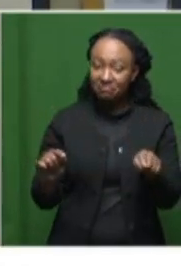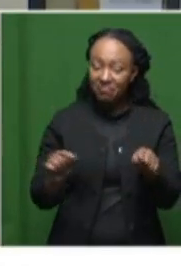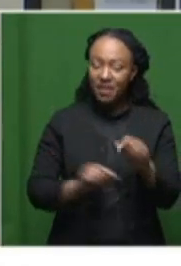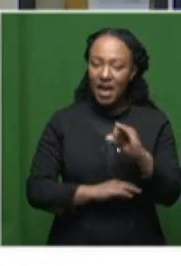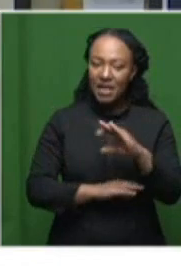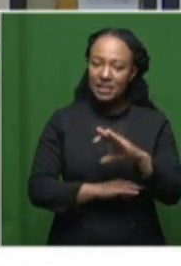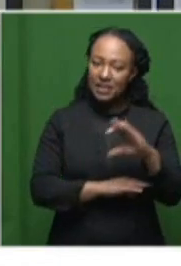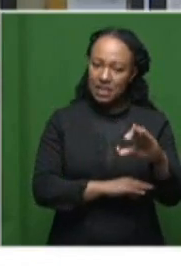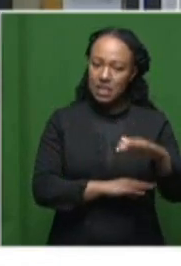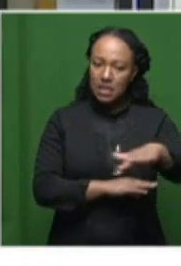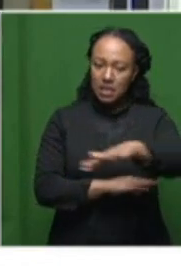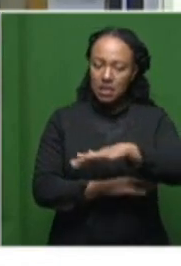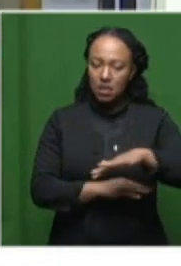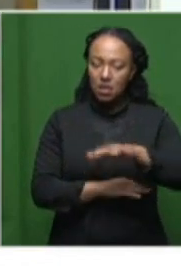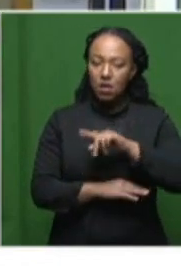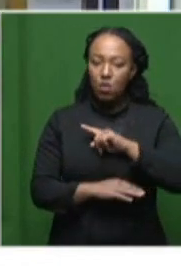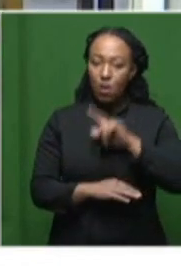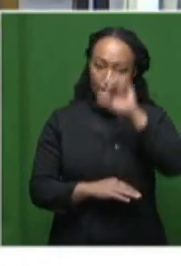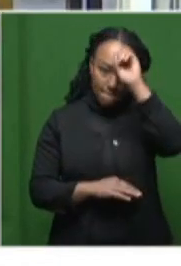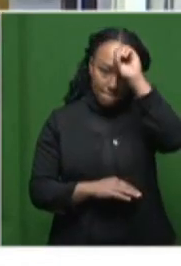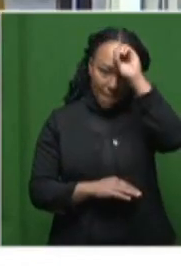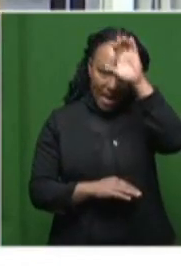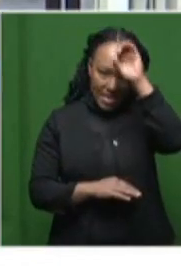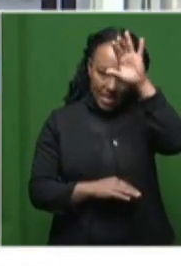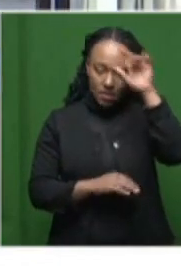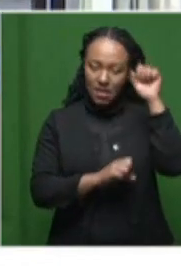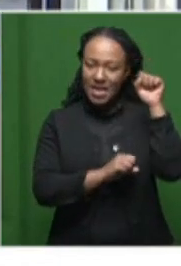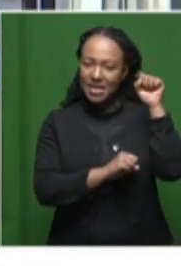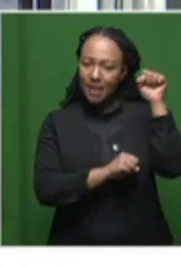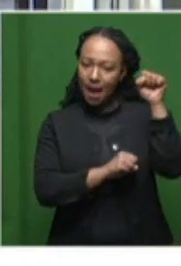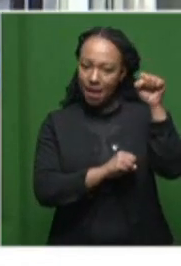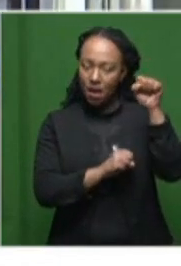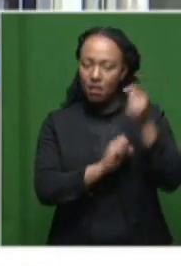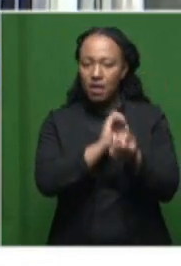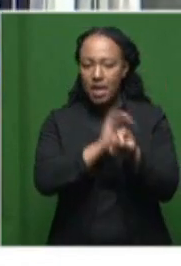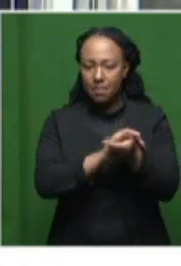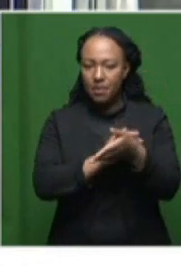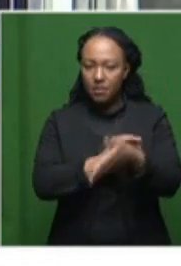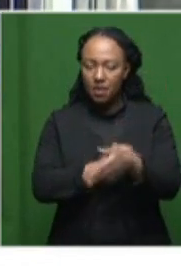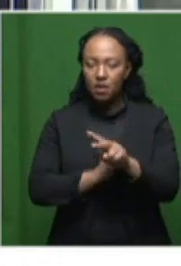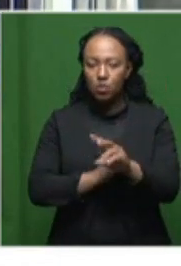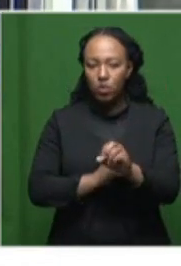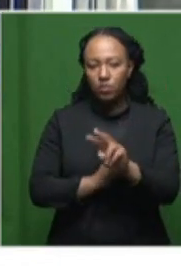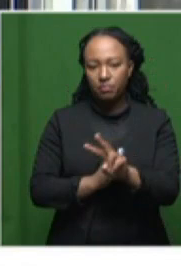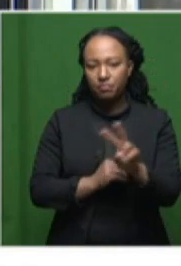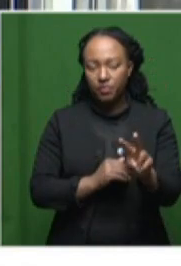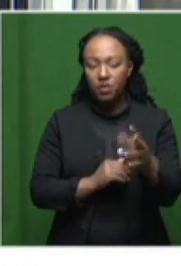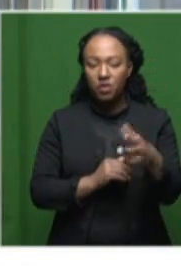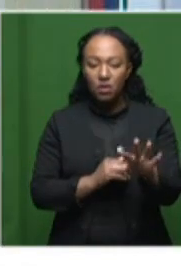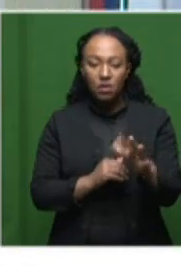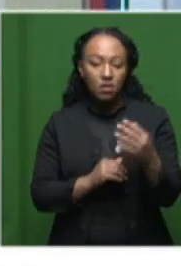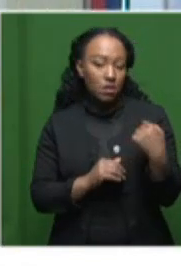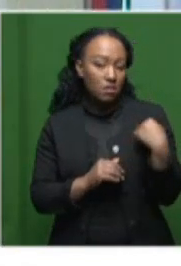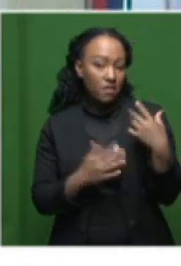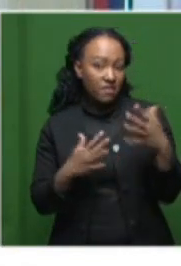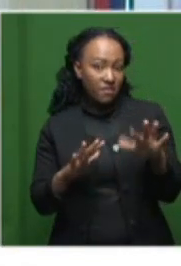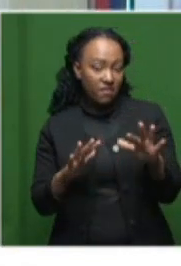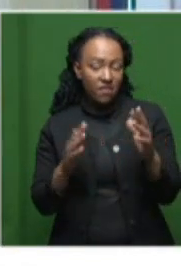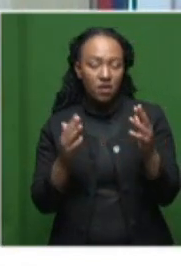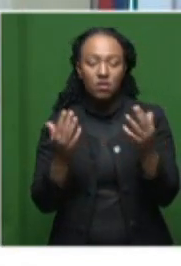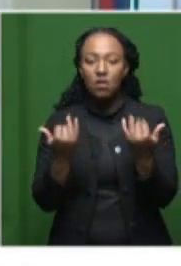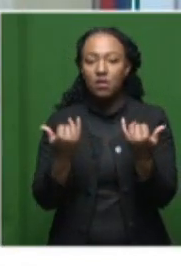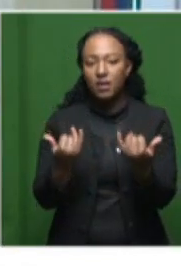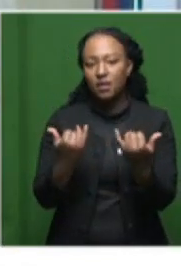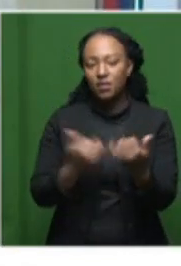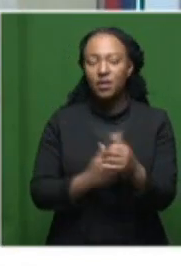Convention Centre, where mining Indaba 22 is taking place. And right now, as promised earlier, we're going to talk nuclear,